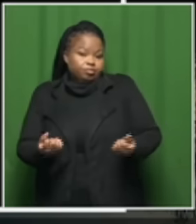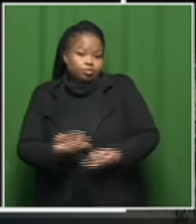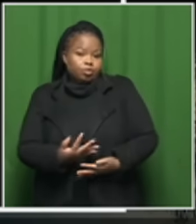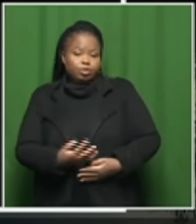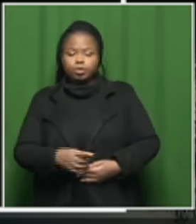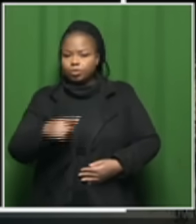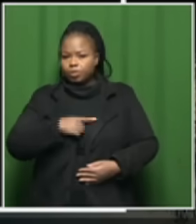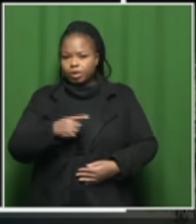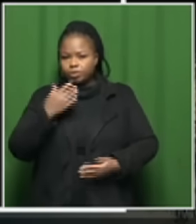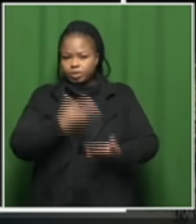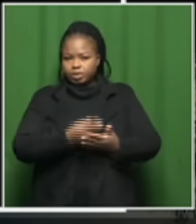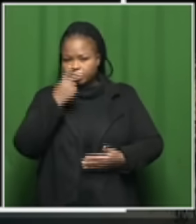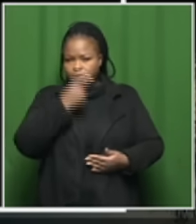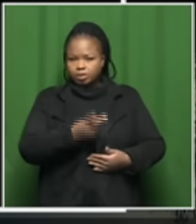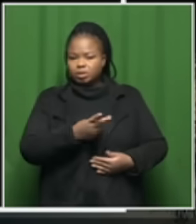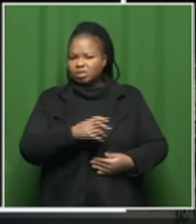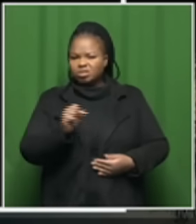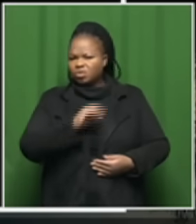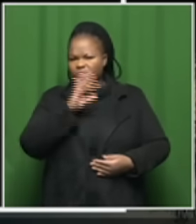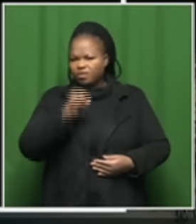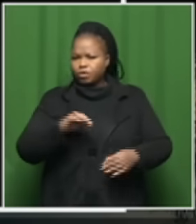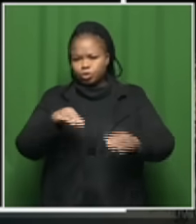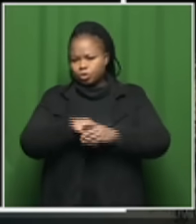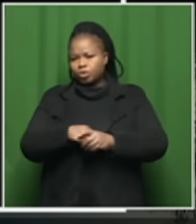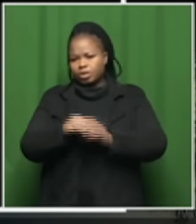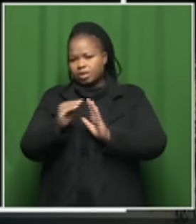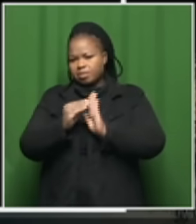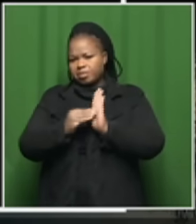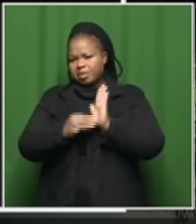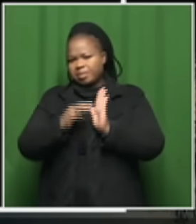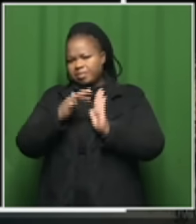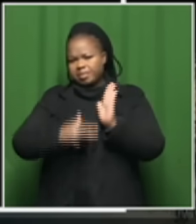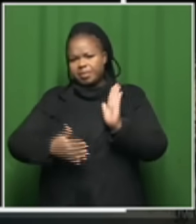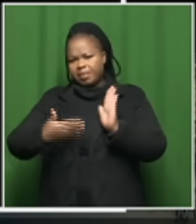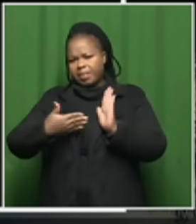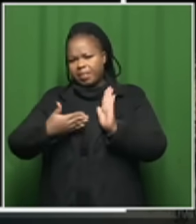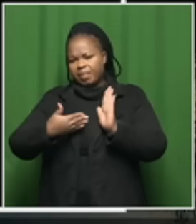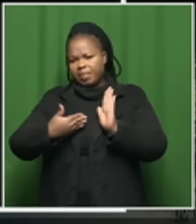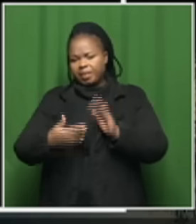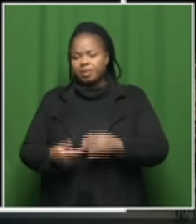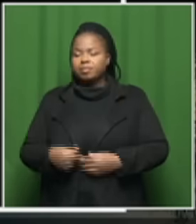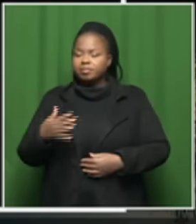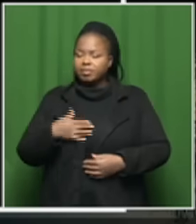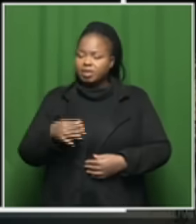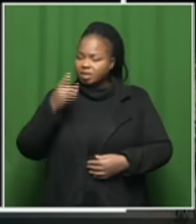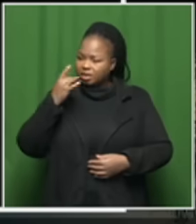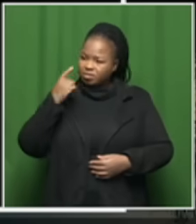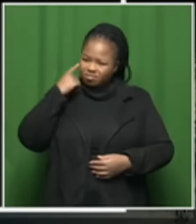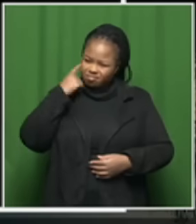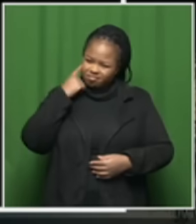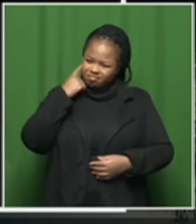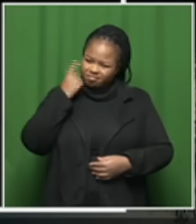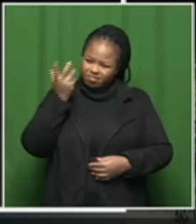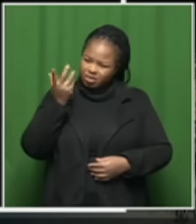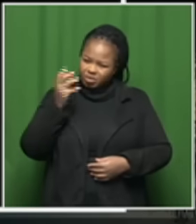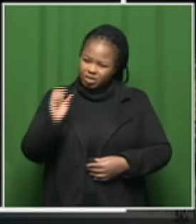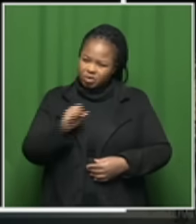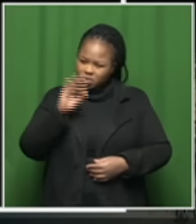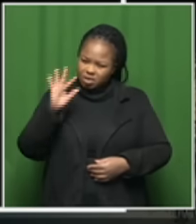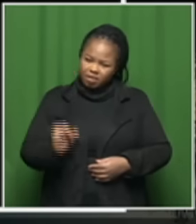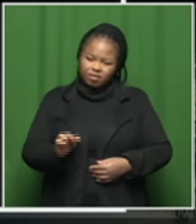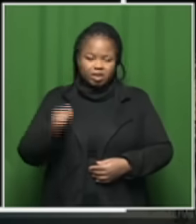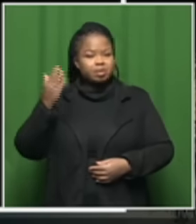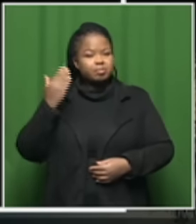because South Africa is not included in these countries. And I was saying to myself, when South Africa was